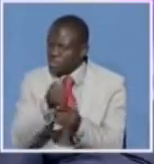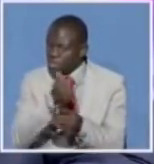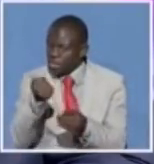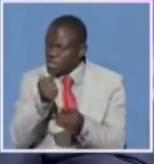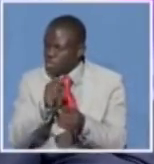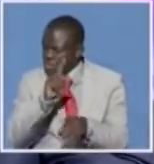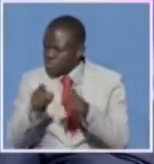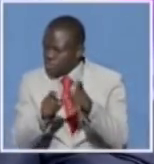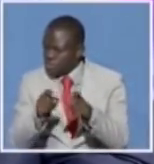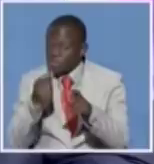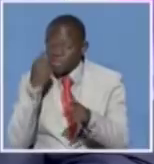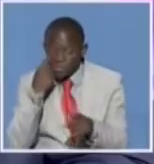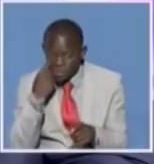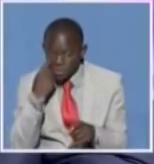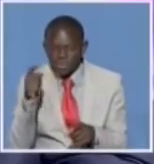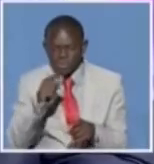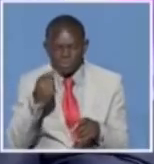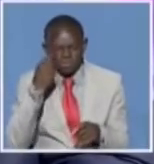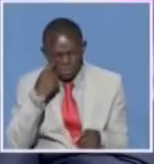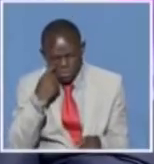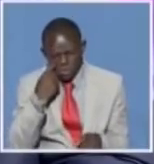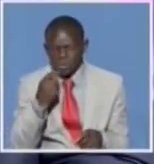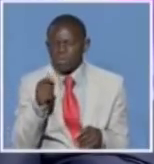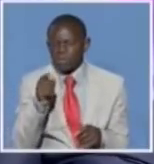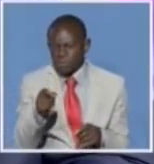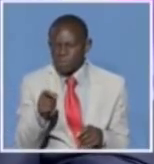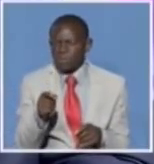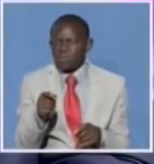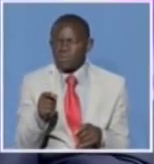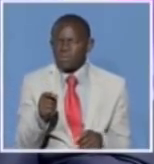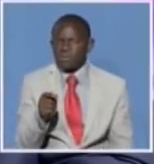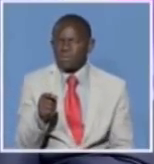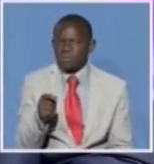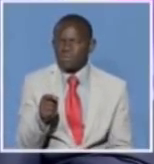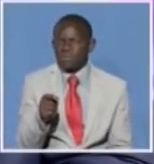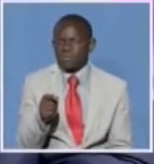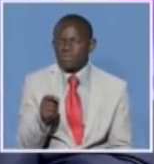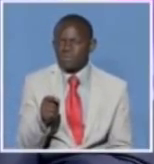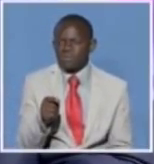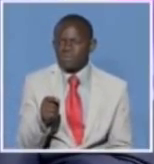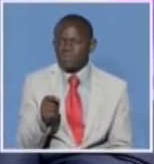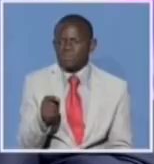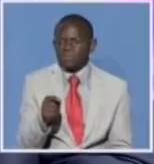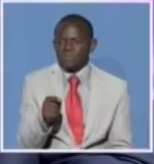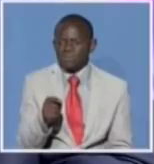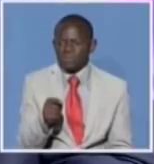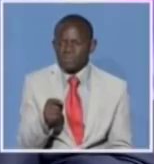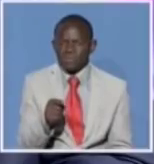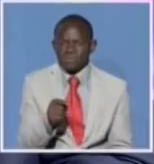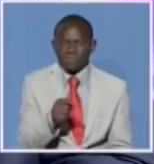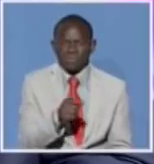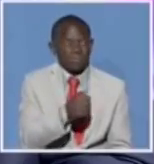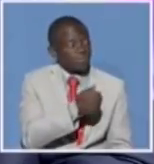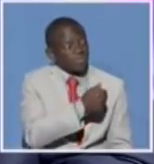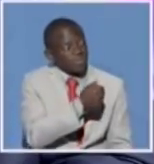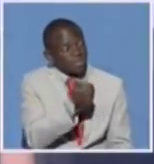therefore, we have information, and this is why government has taken the appropriate decisions which you are aware of. What about the ones that were already